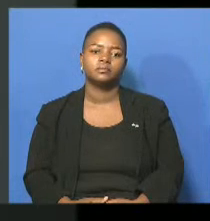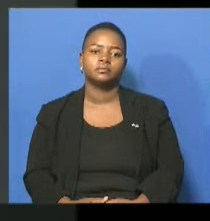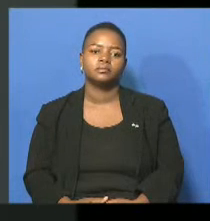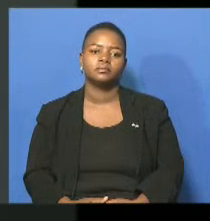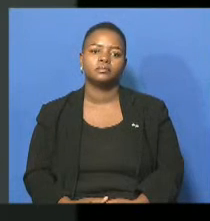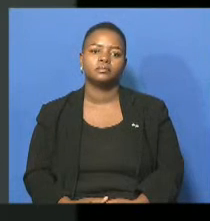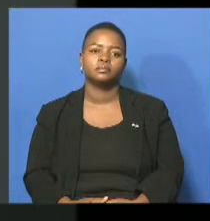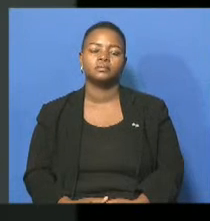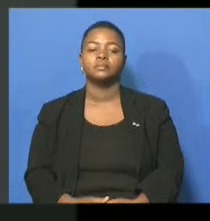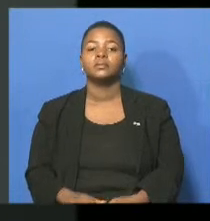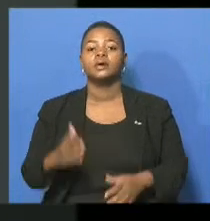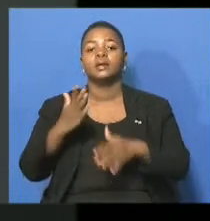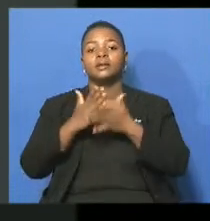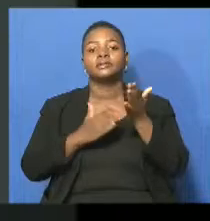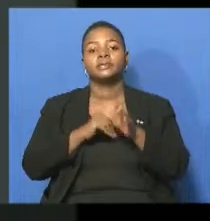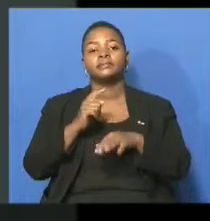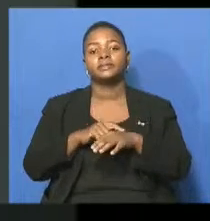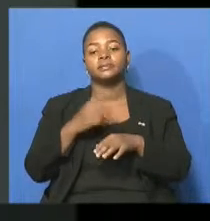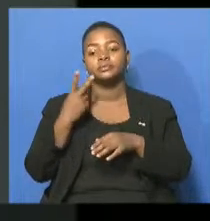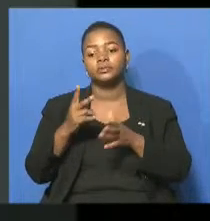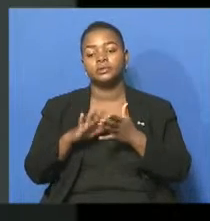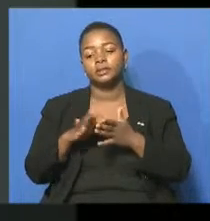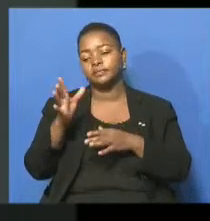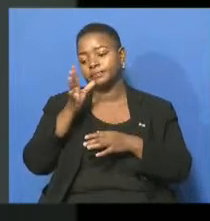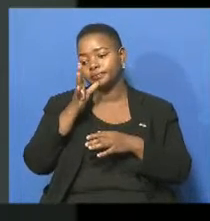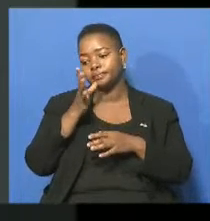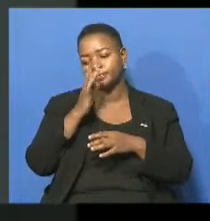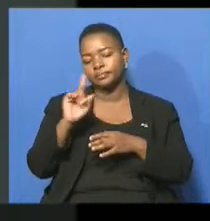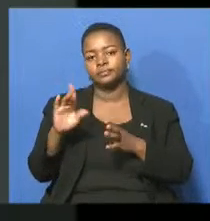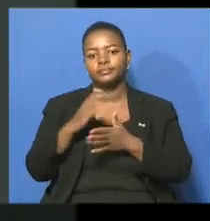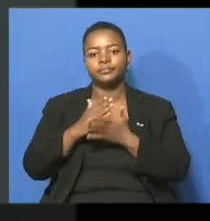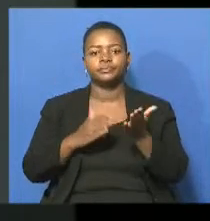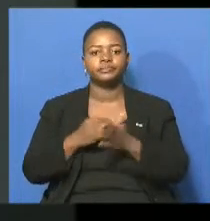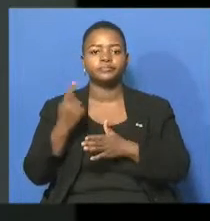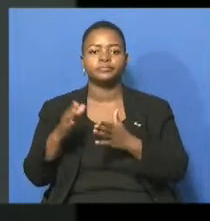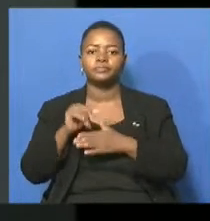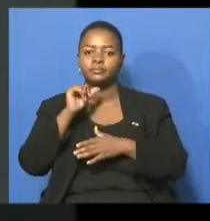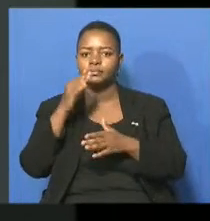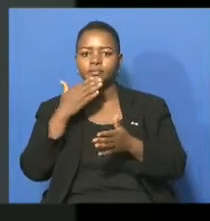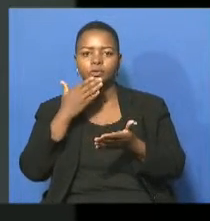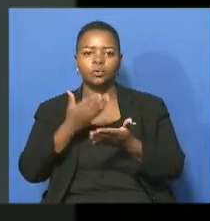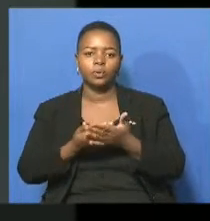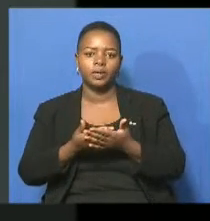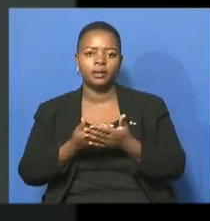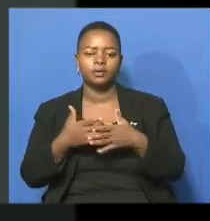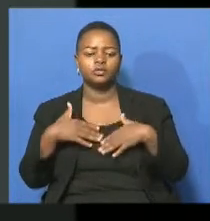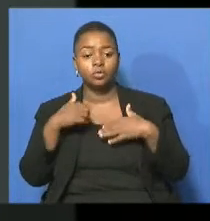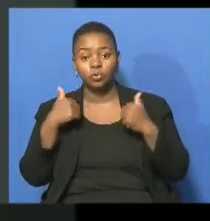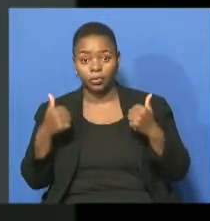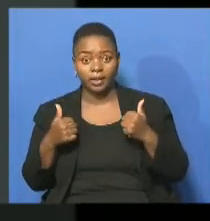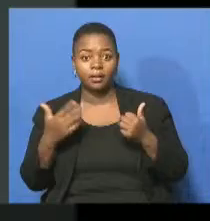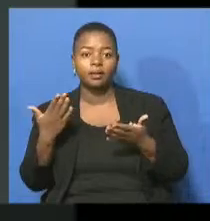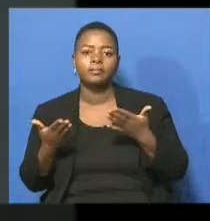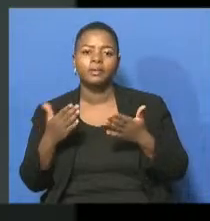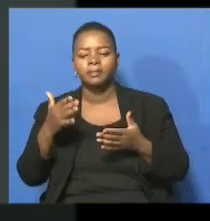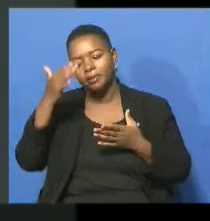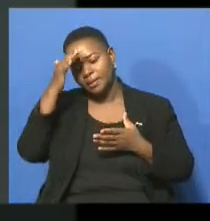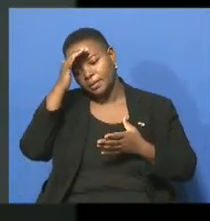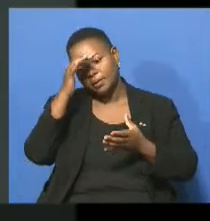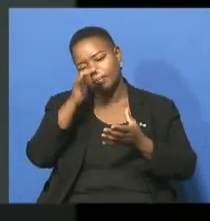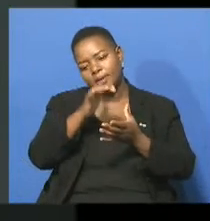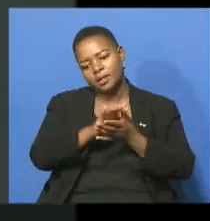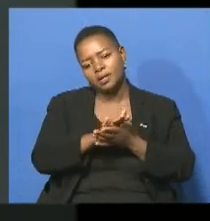it commonly in mothers where someone is so unwell that maybe they believe